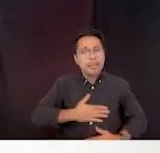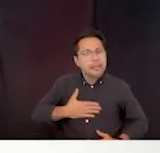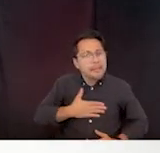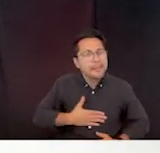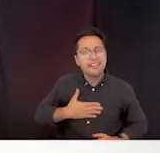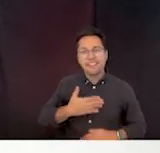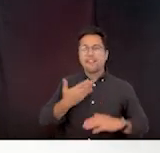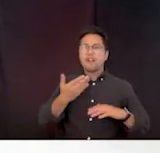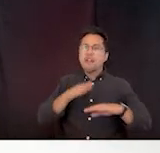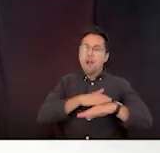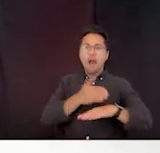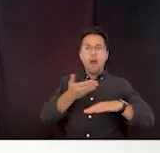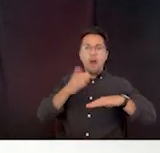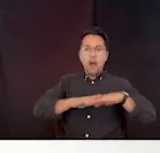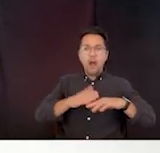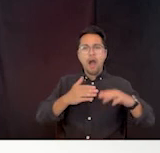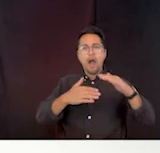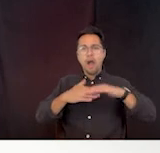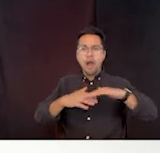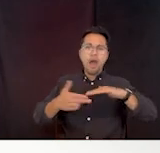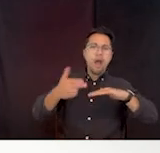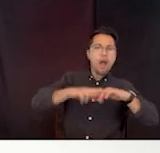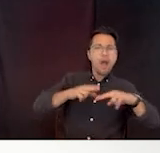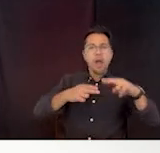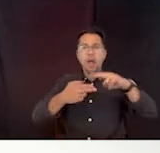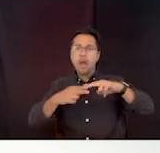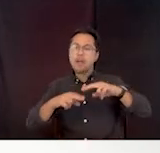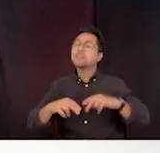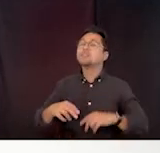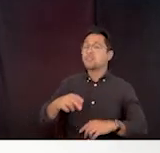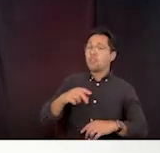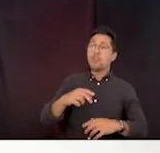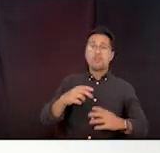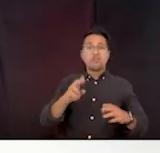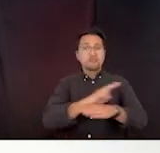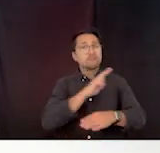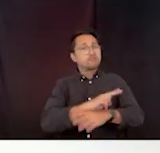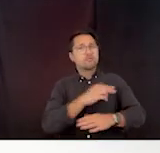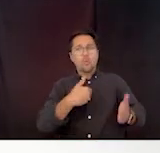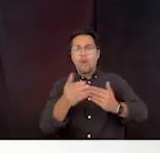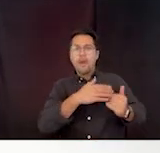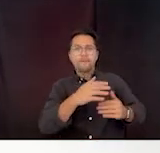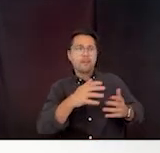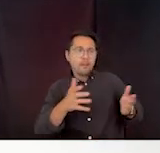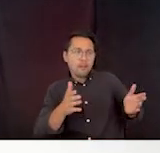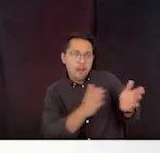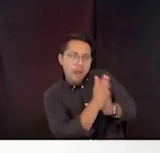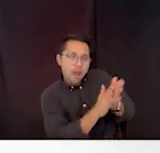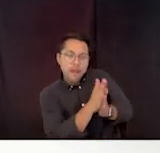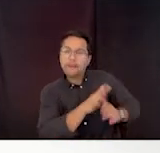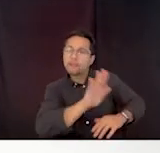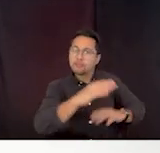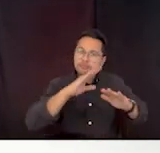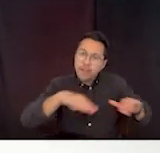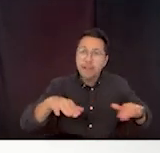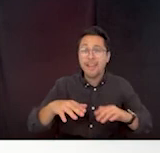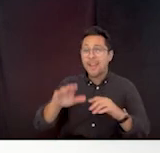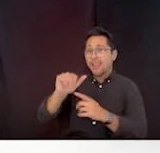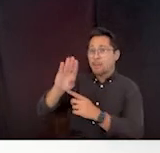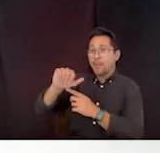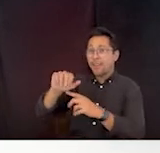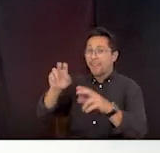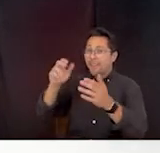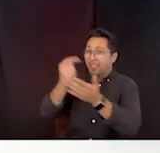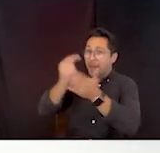And it's all positive reinforcement based, so they're going to use what motivates your child. Like, ABA therapists are the most fun people on